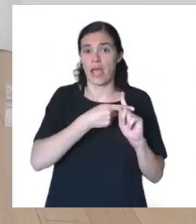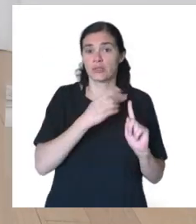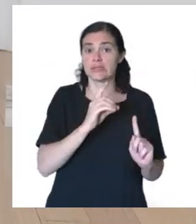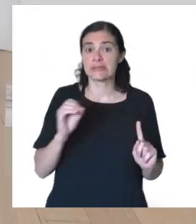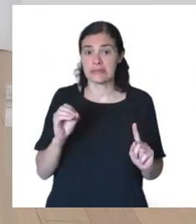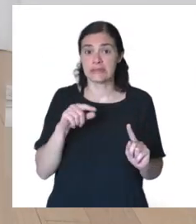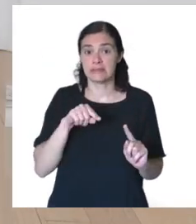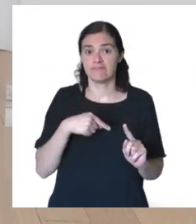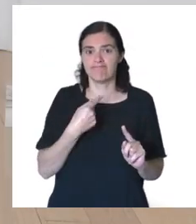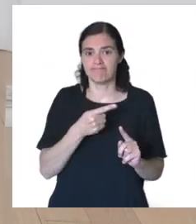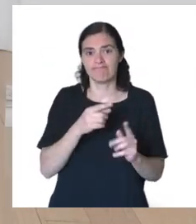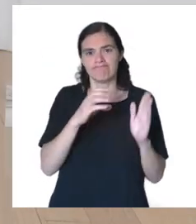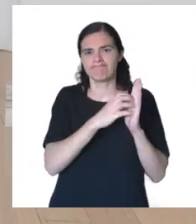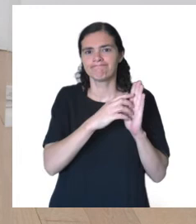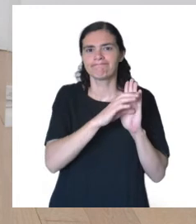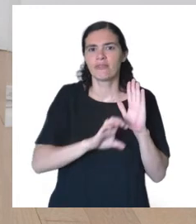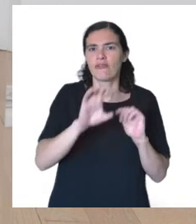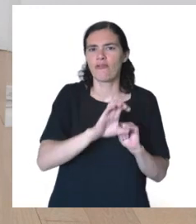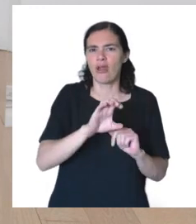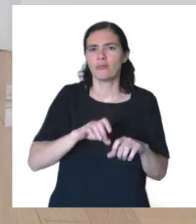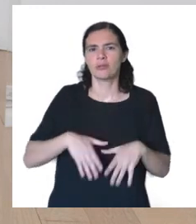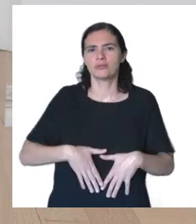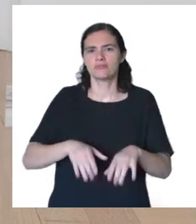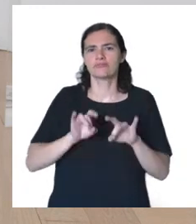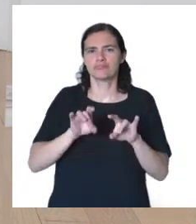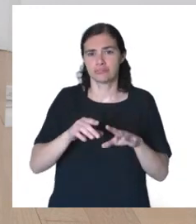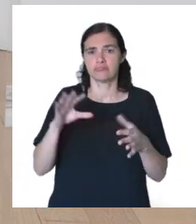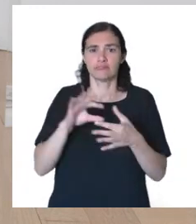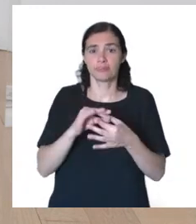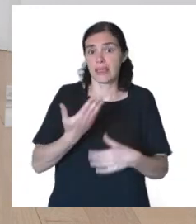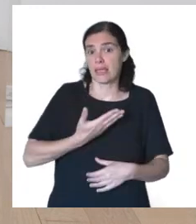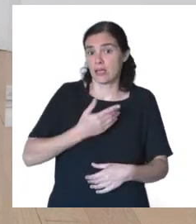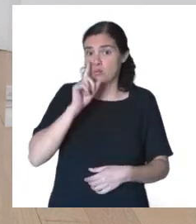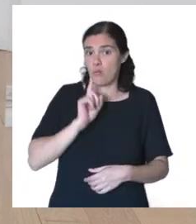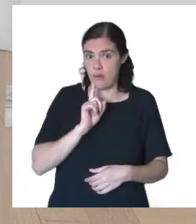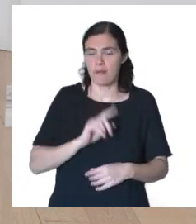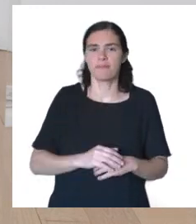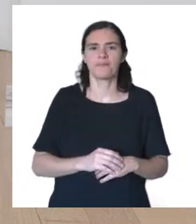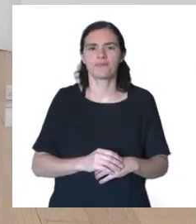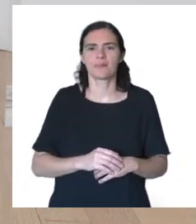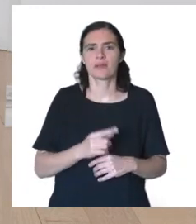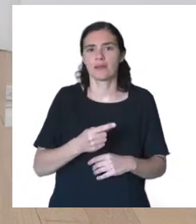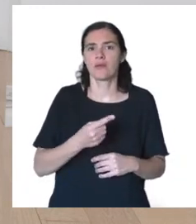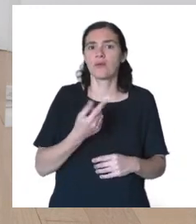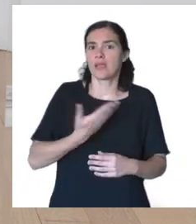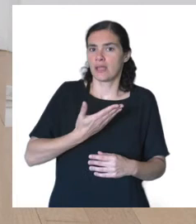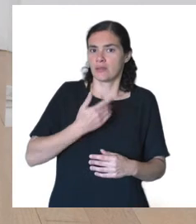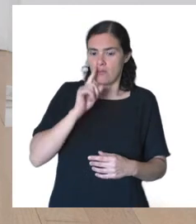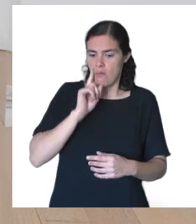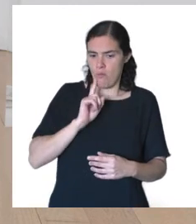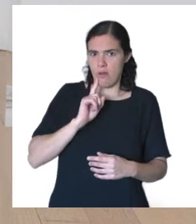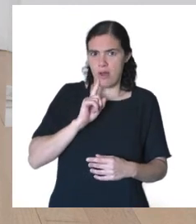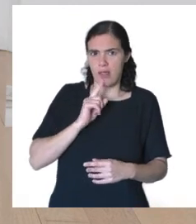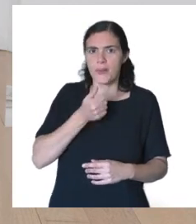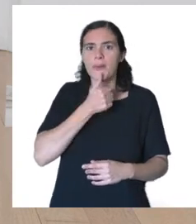in the 60s. And these topics of contraception, of women's rights, of the right of